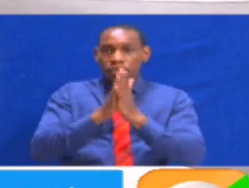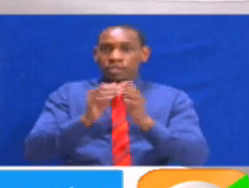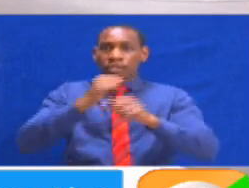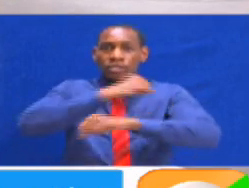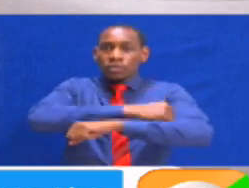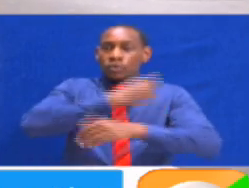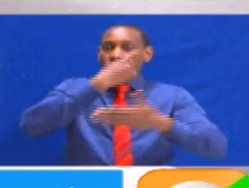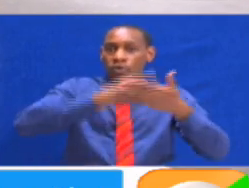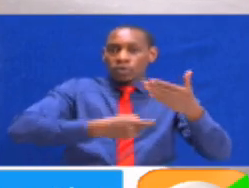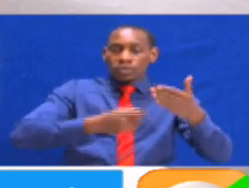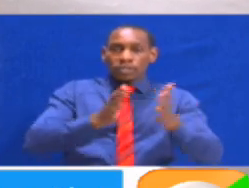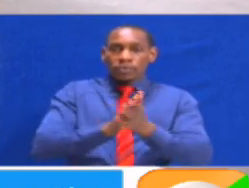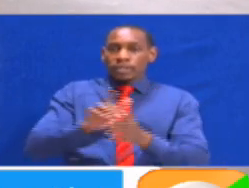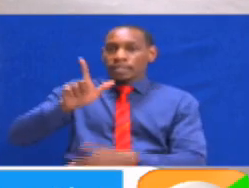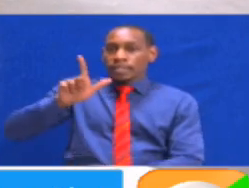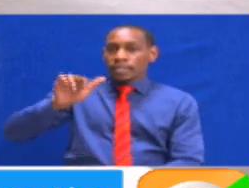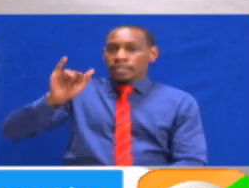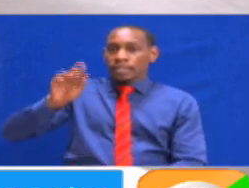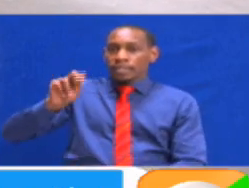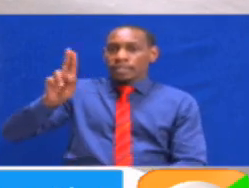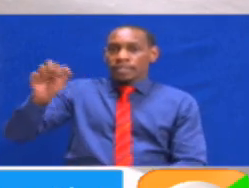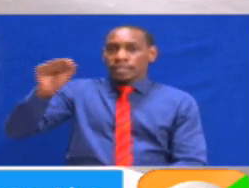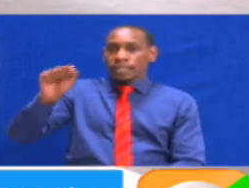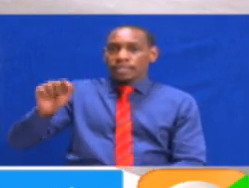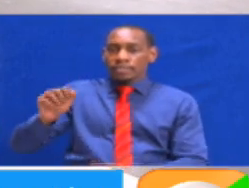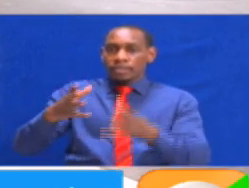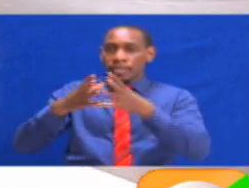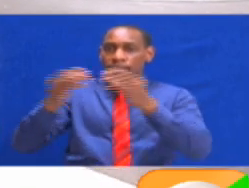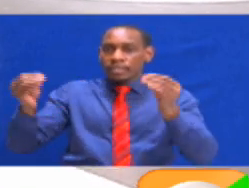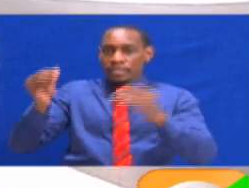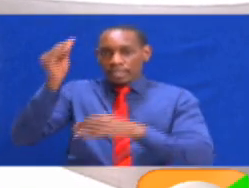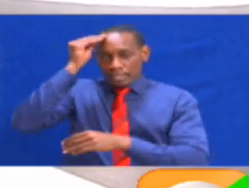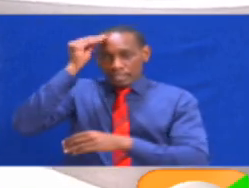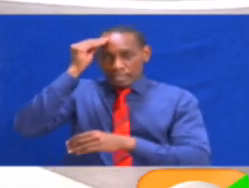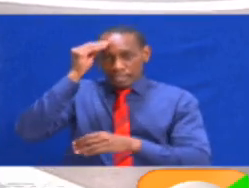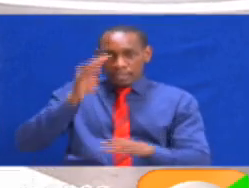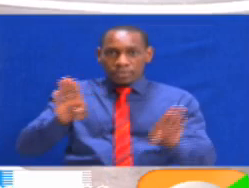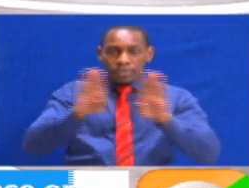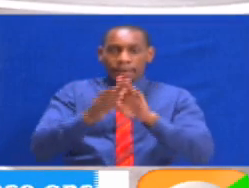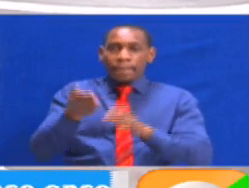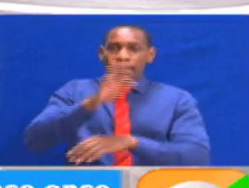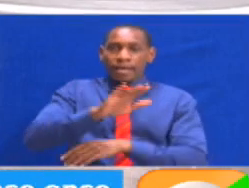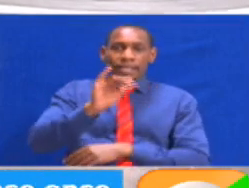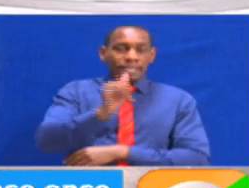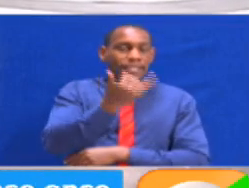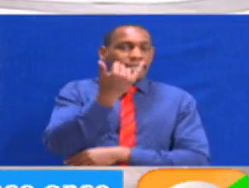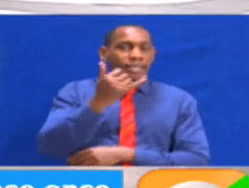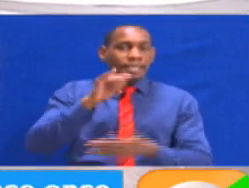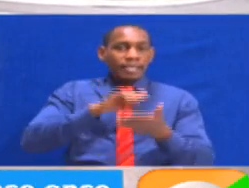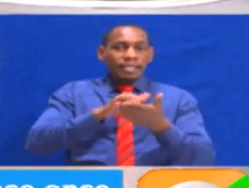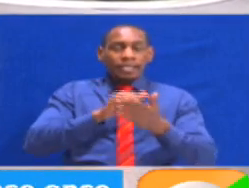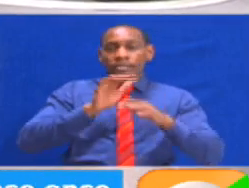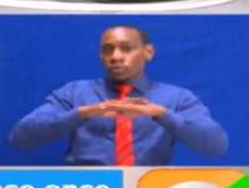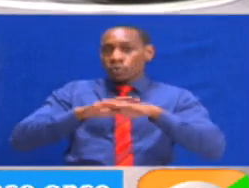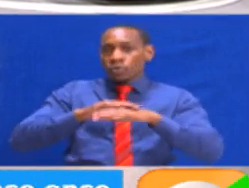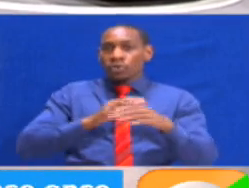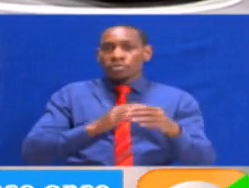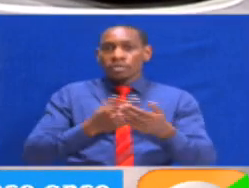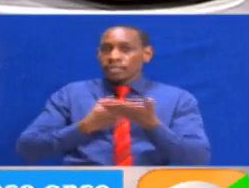fees. Linus escaped from the education lockdown and went back to Eastleigh, but yeah, that is all good. So we